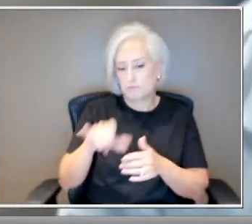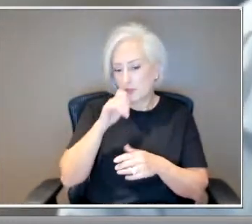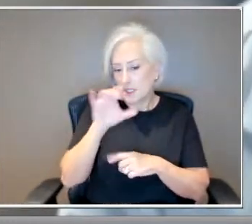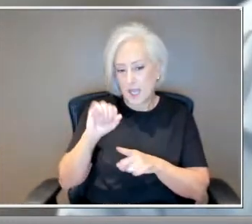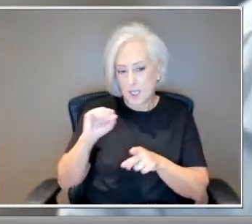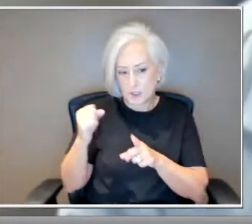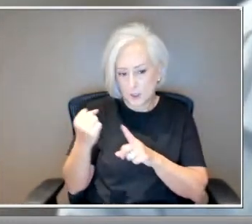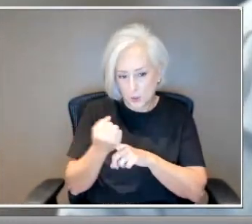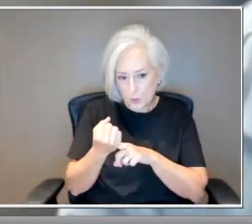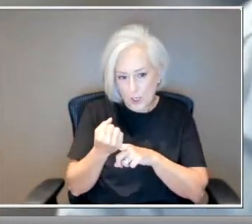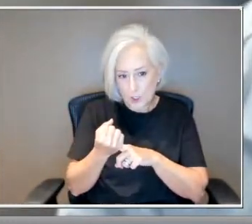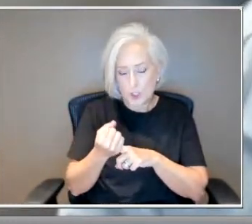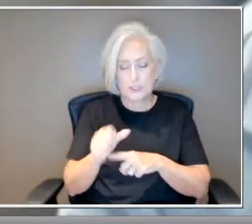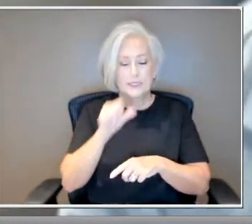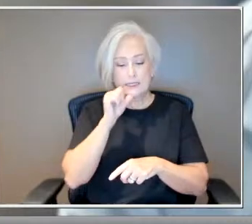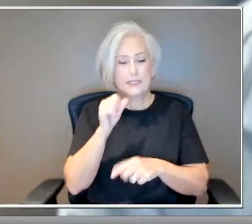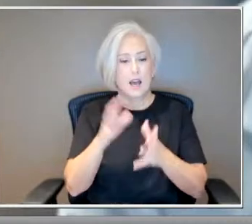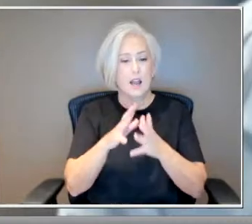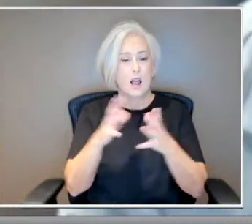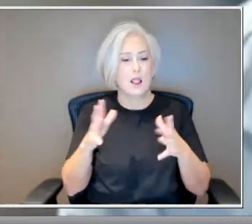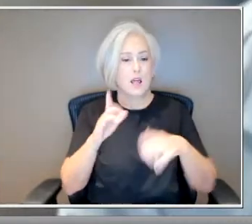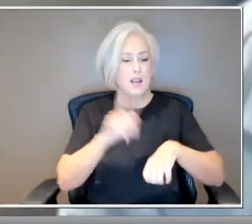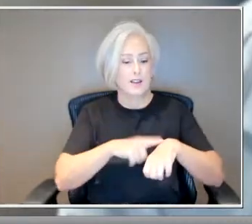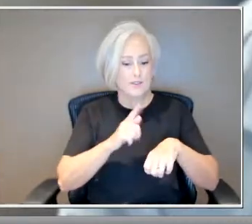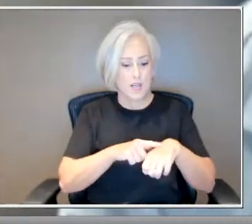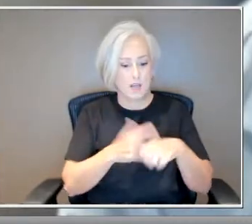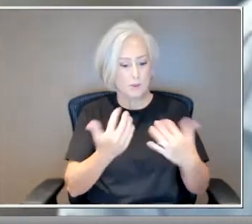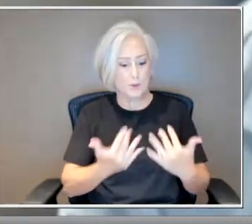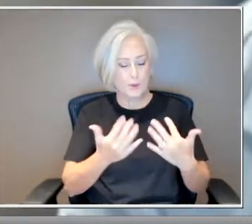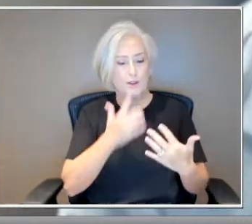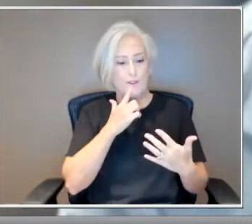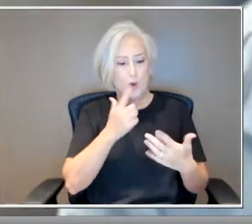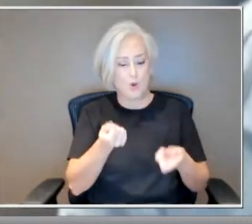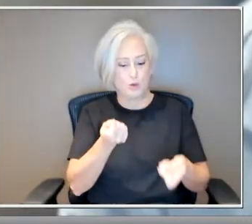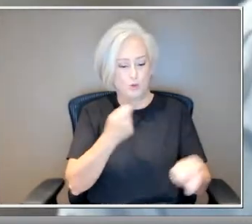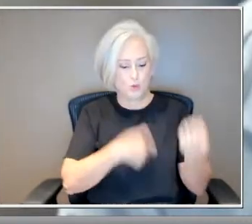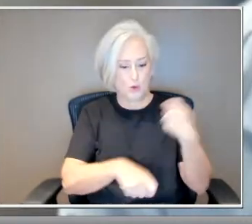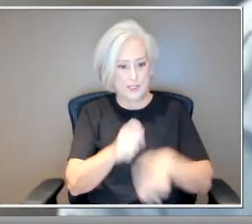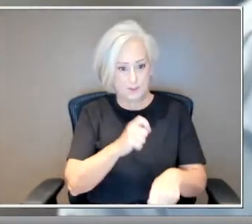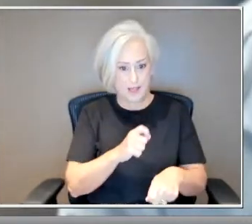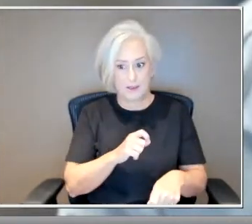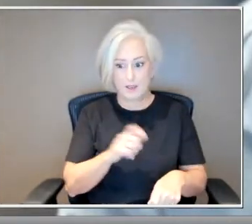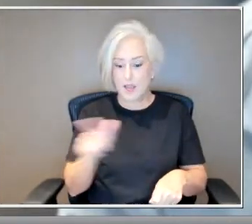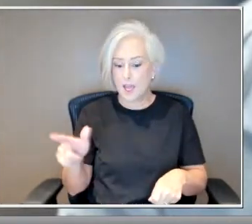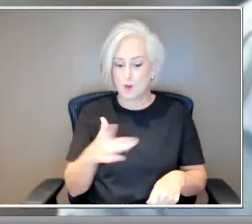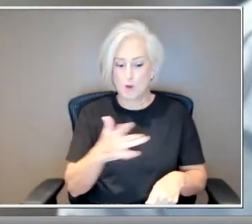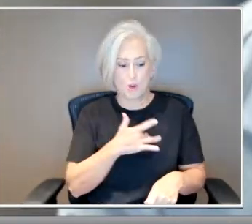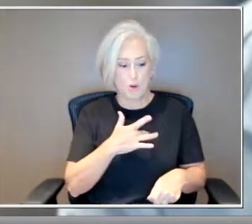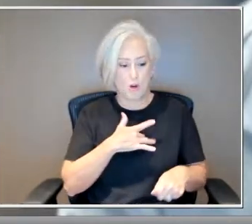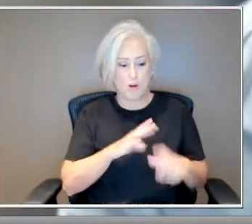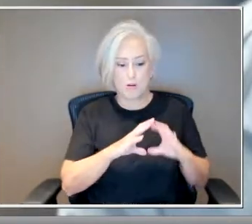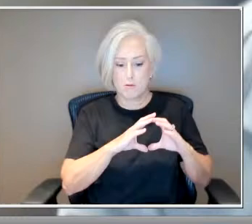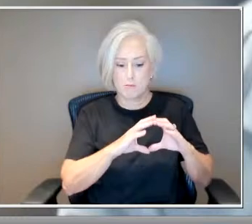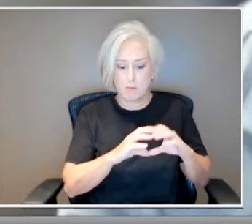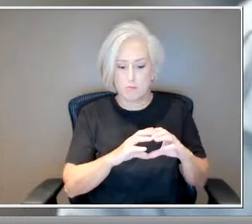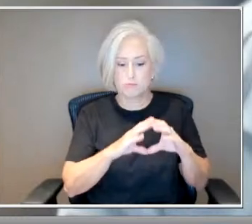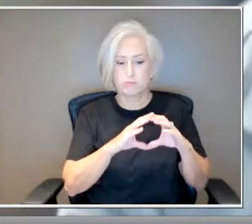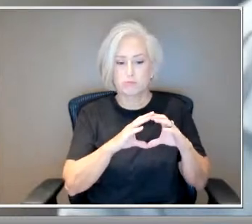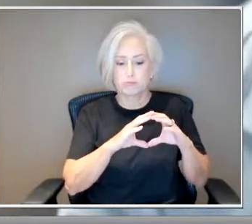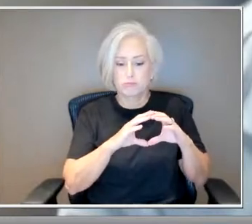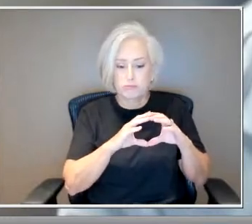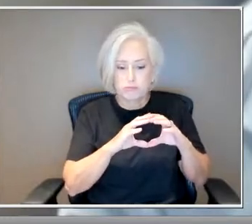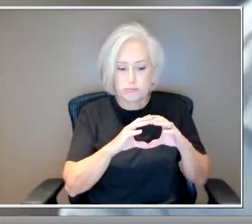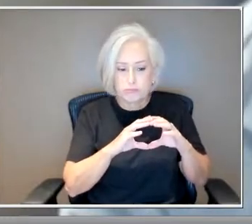is not much time to transplant, and they are in shock, meaning heart is not pumping enough blood to keep rest